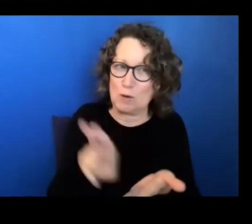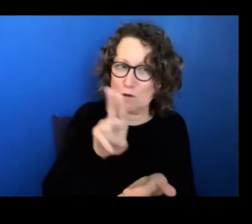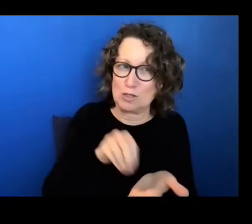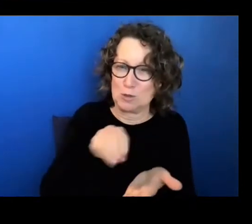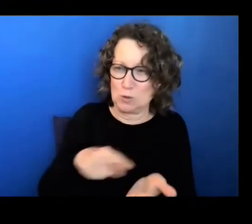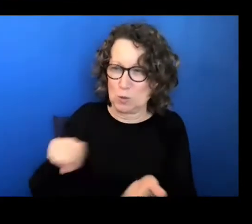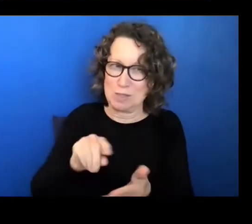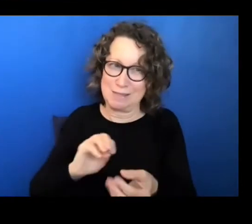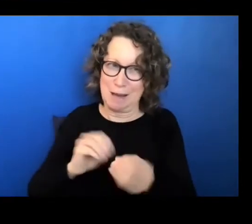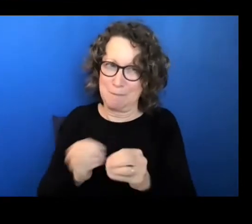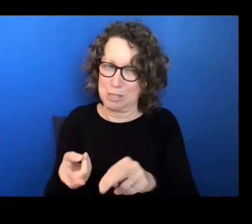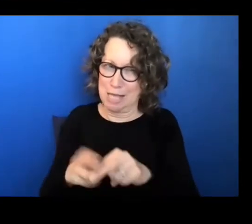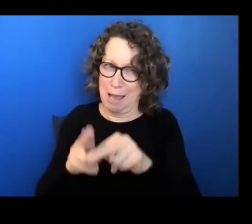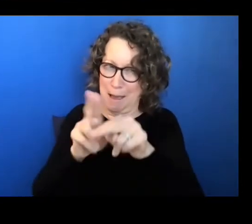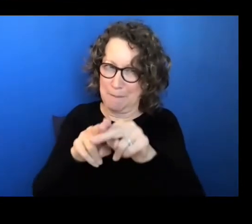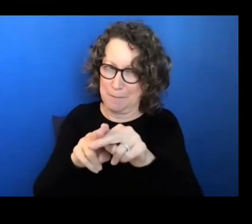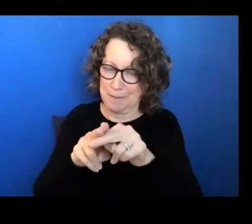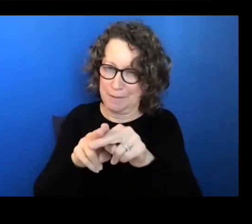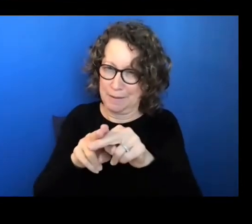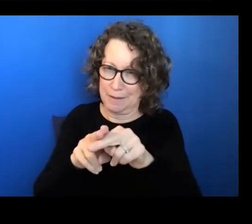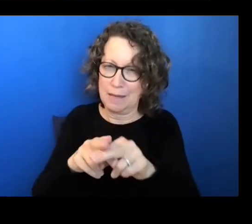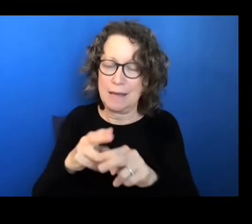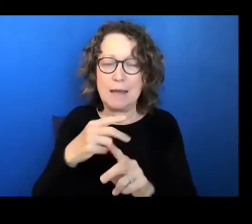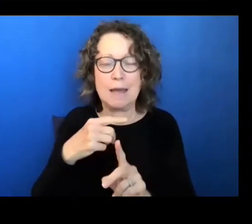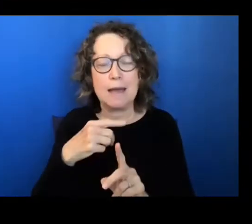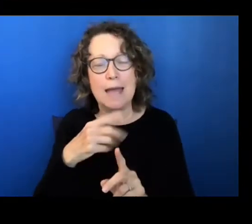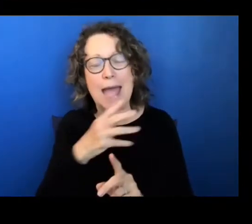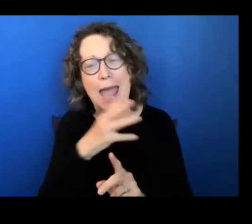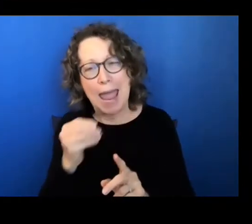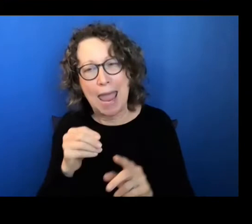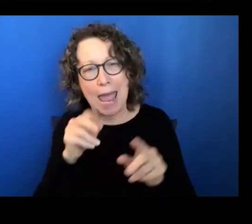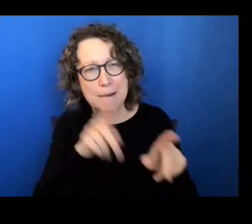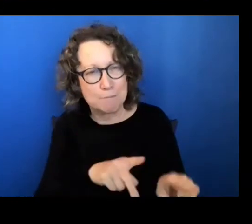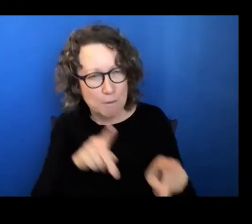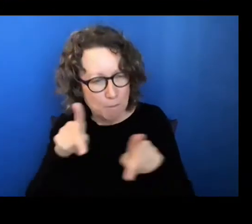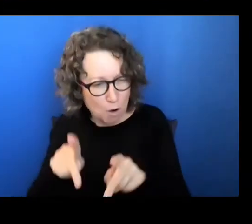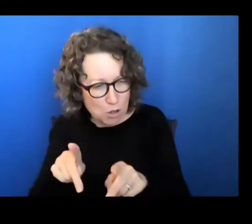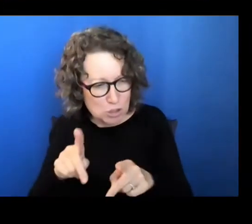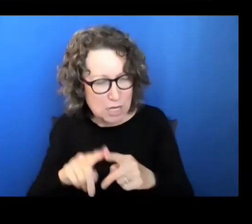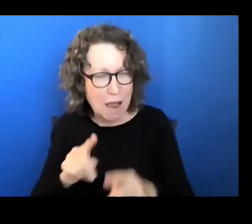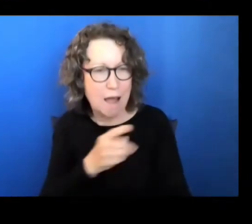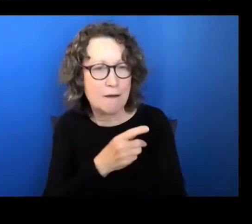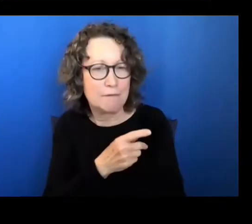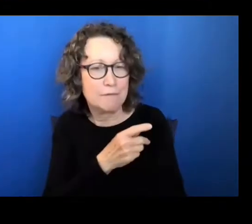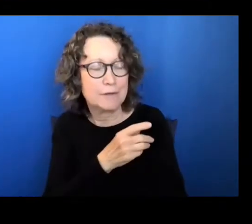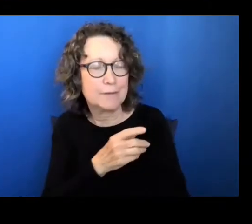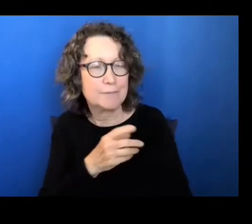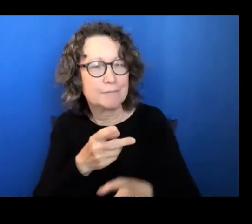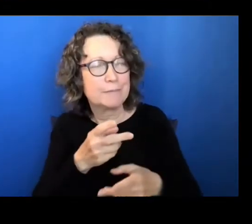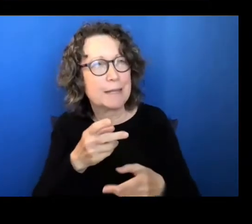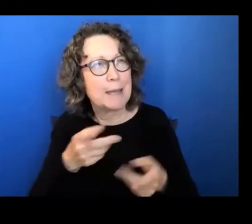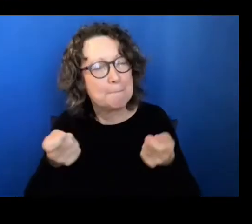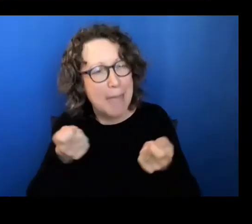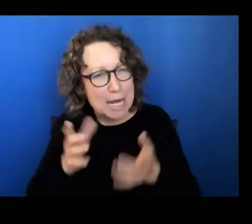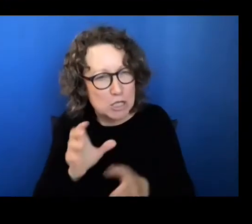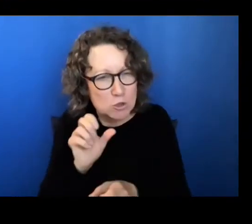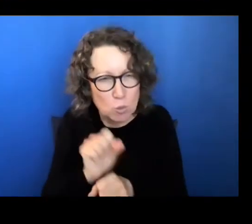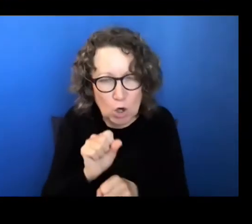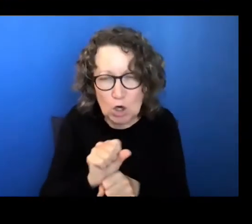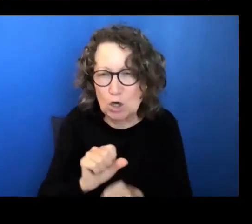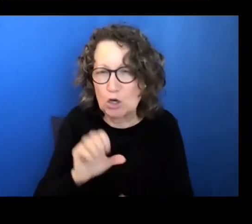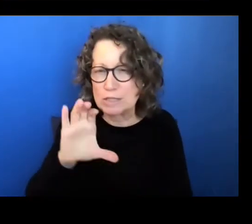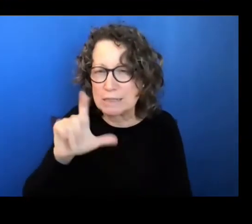students, as well as continued proportion of clerical management workers. We're